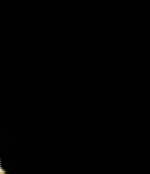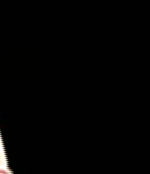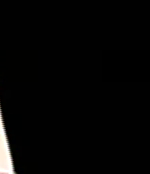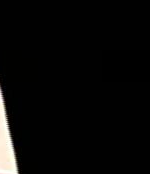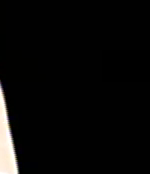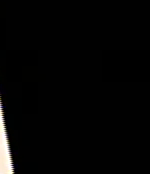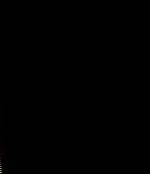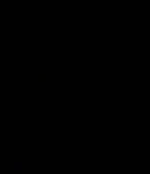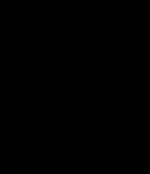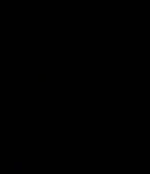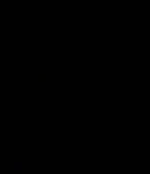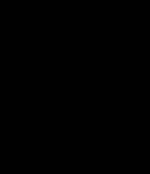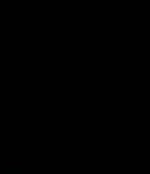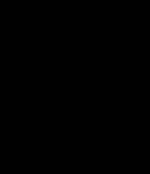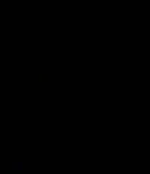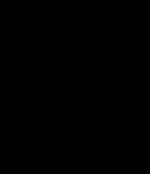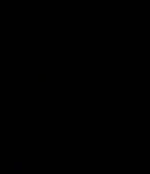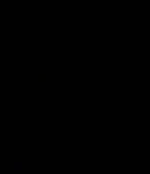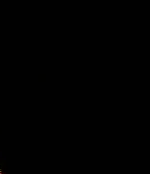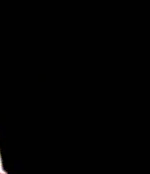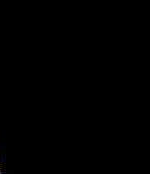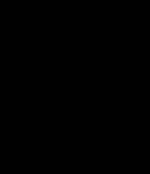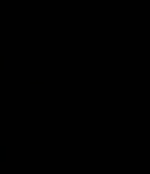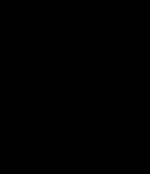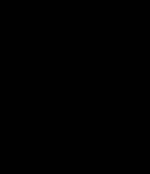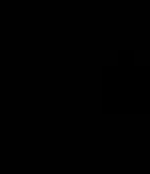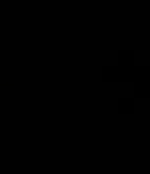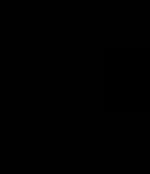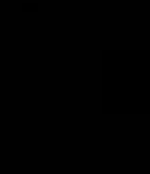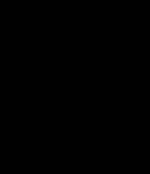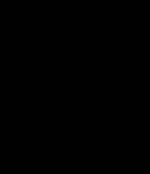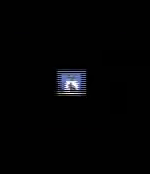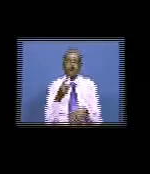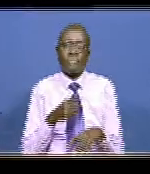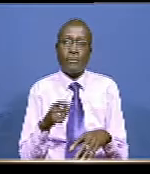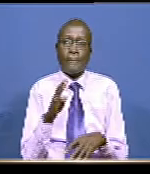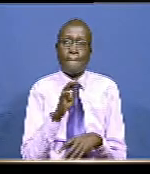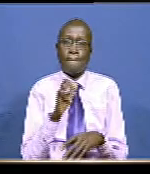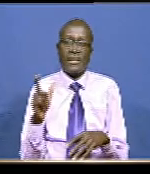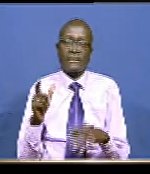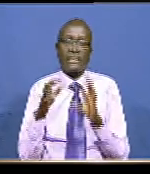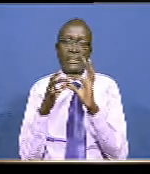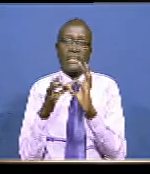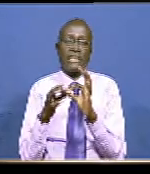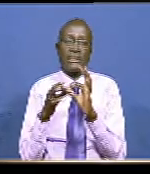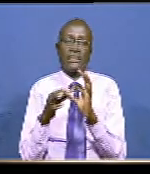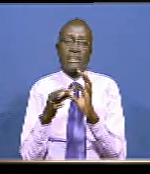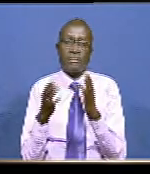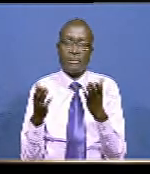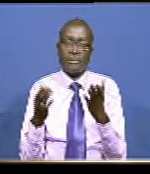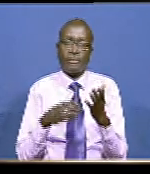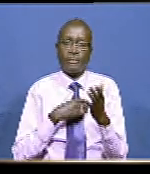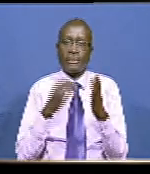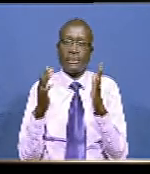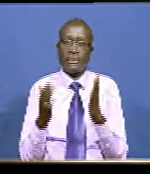thank you so much for staying with Channel One Weekend. It's now time for Bills and Culture. And the guy we are having